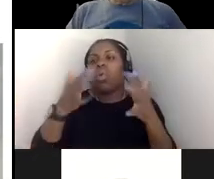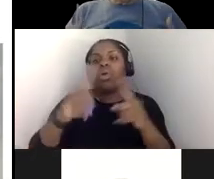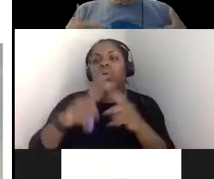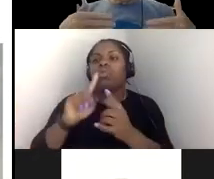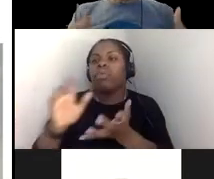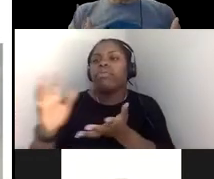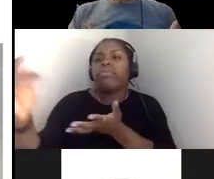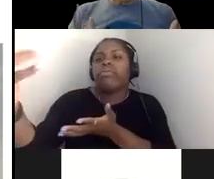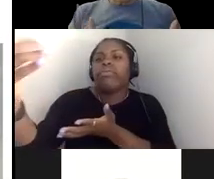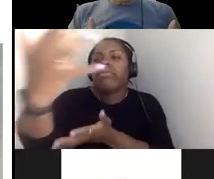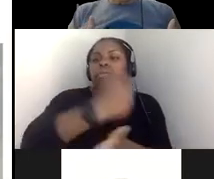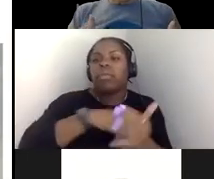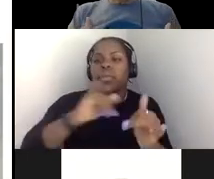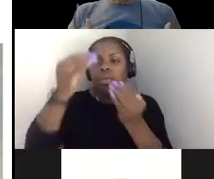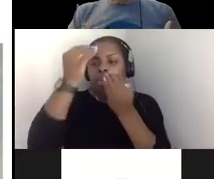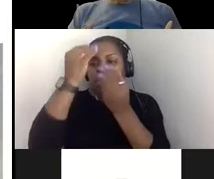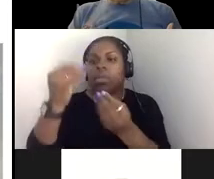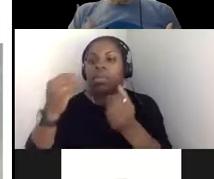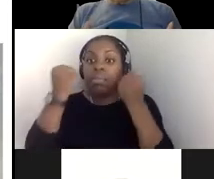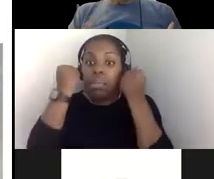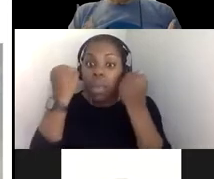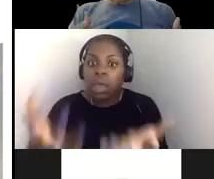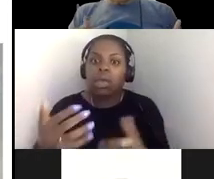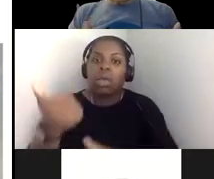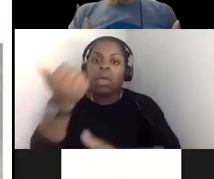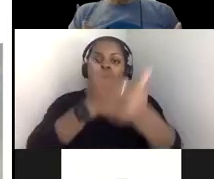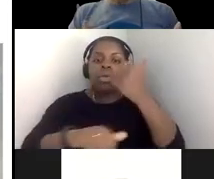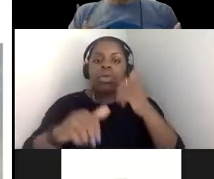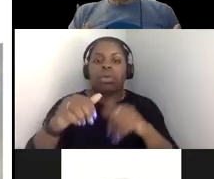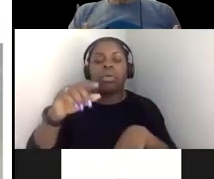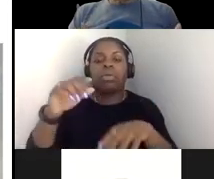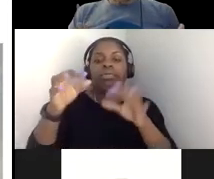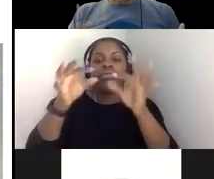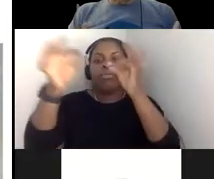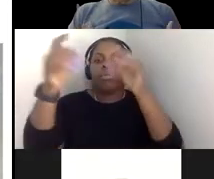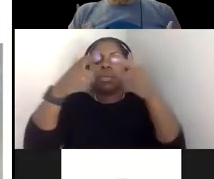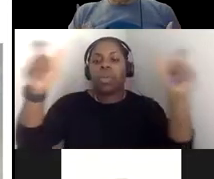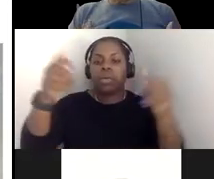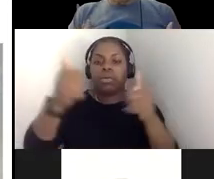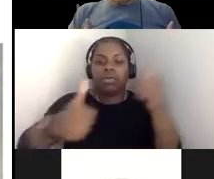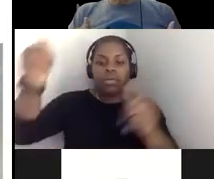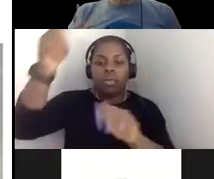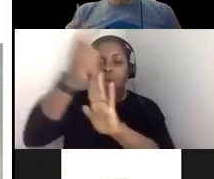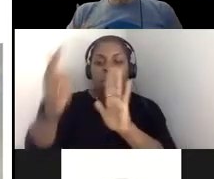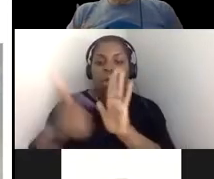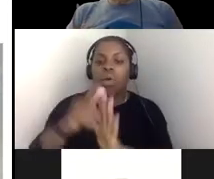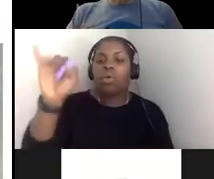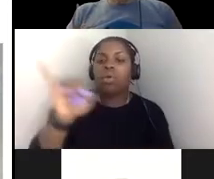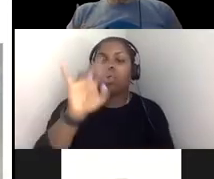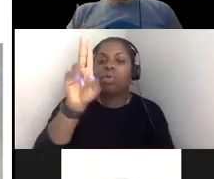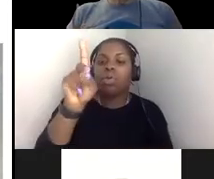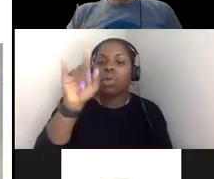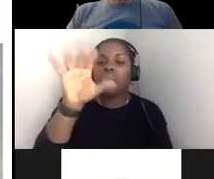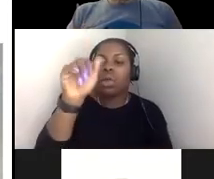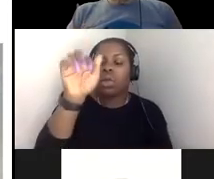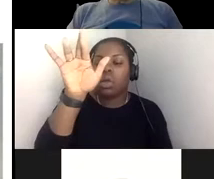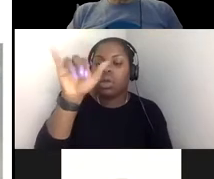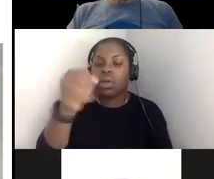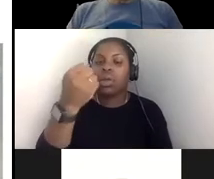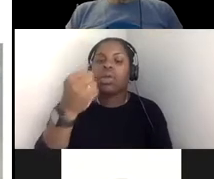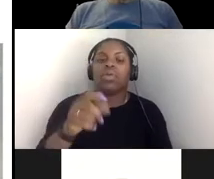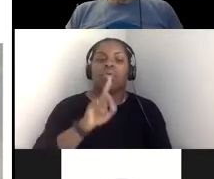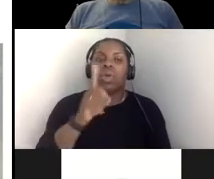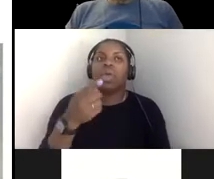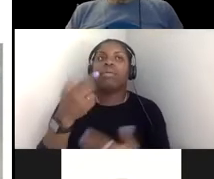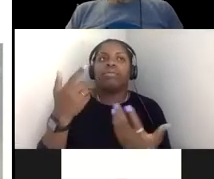information. Many of these are under the judiciary, so they're not subject to Freedom of Information Act. So we frankly don't know.